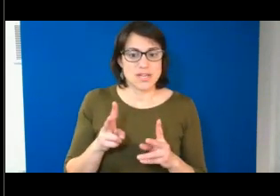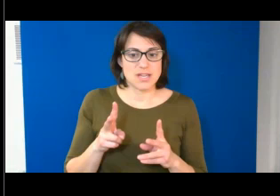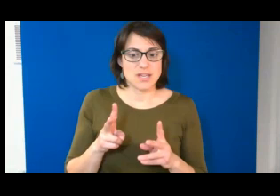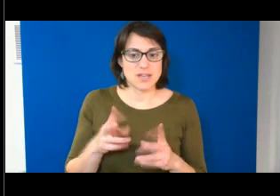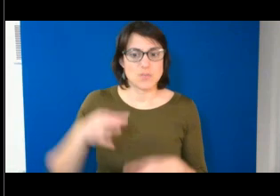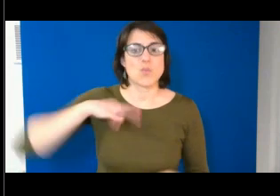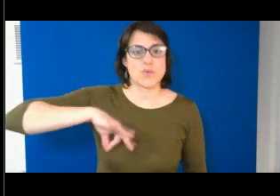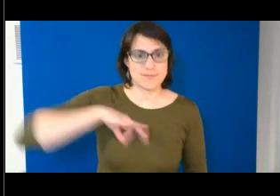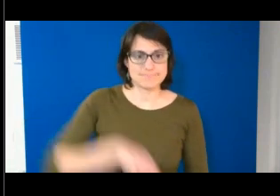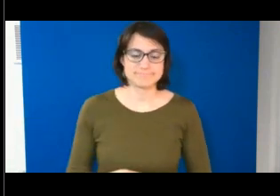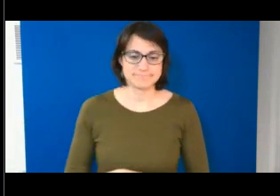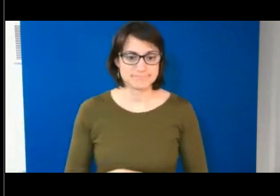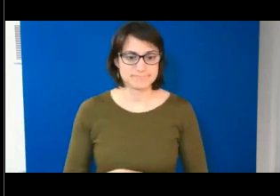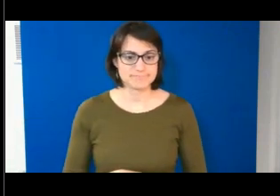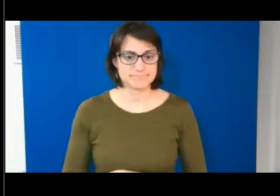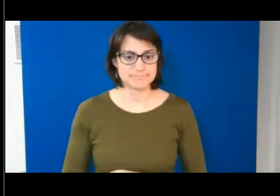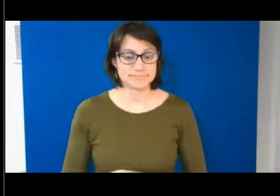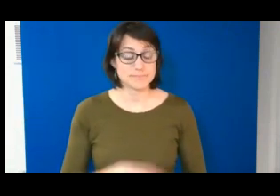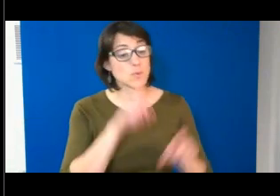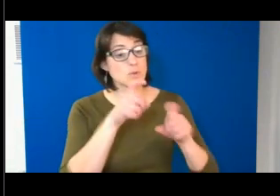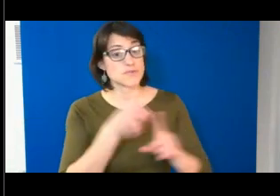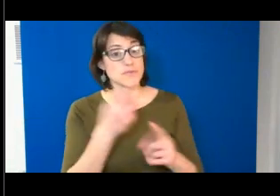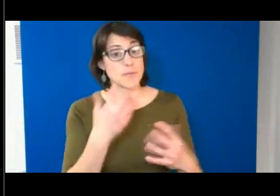We'll take questions from the audience.